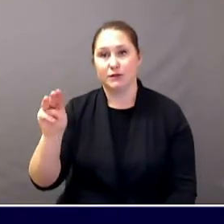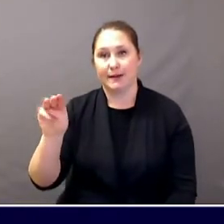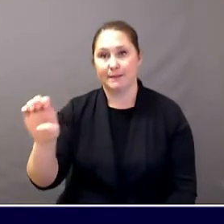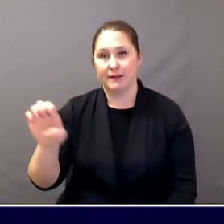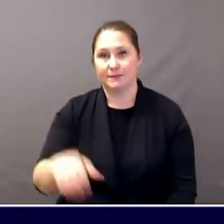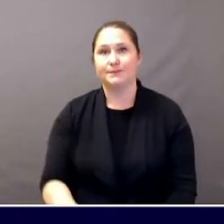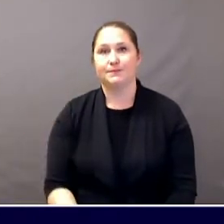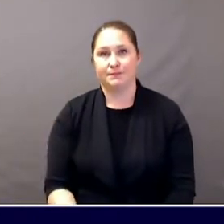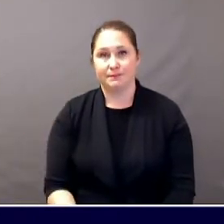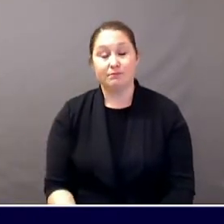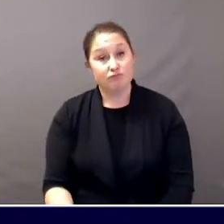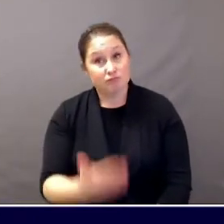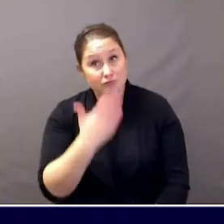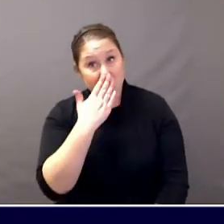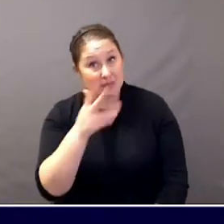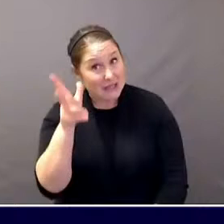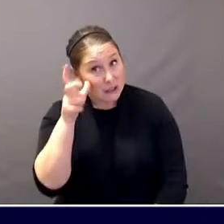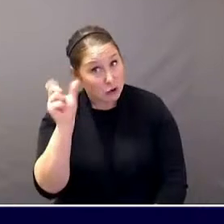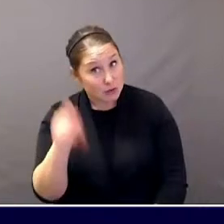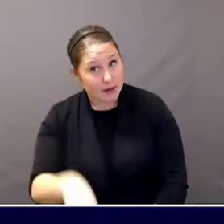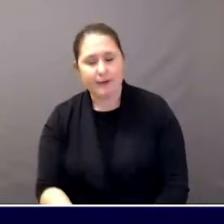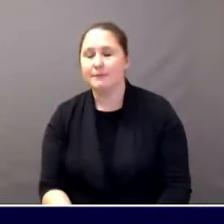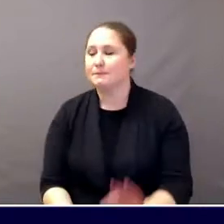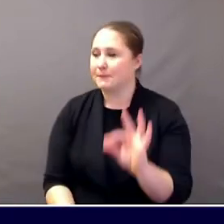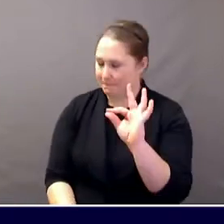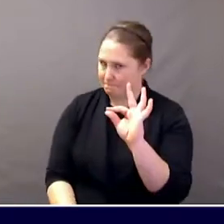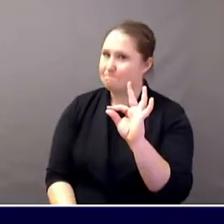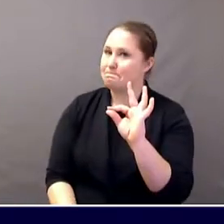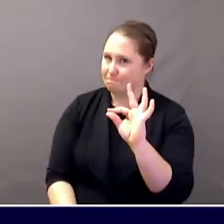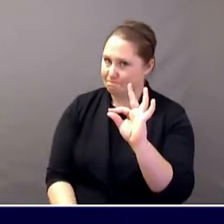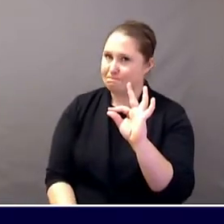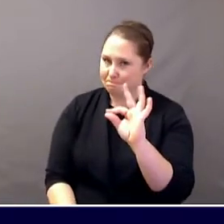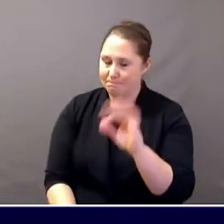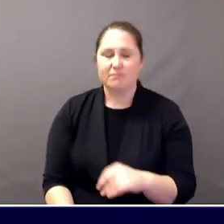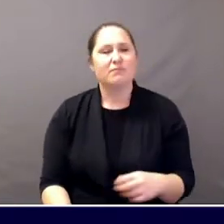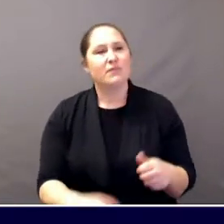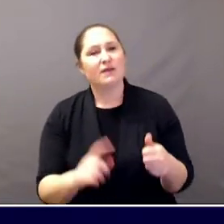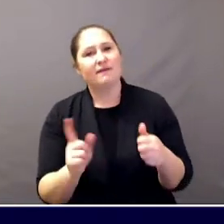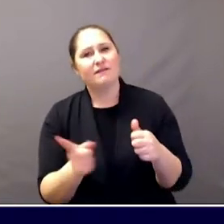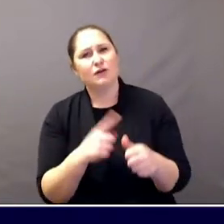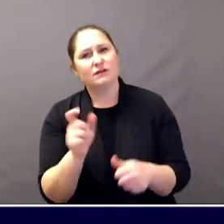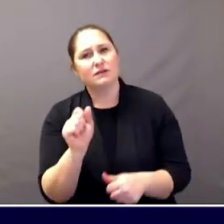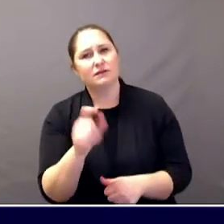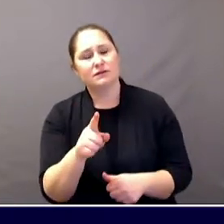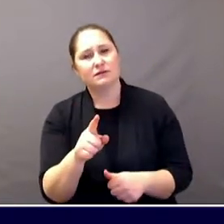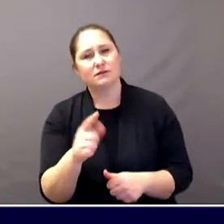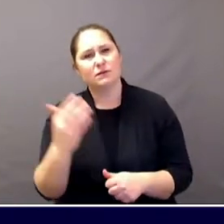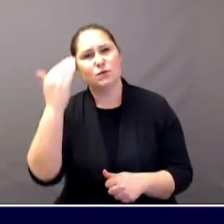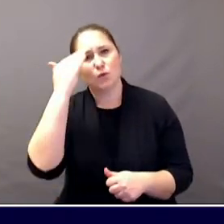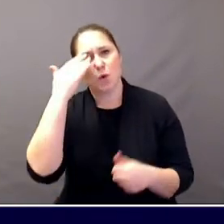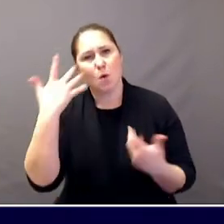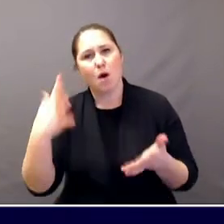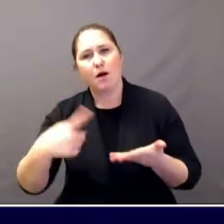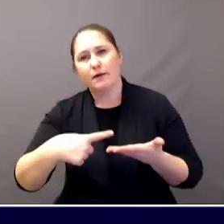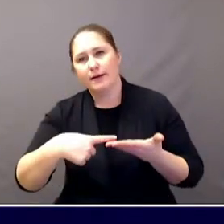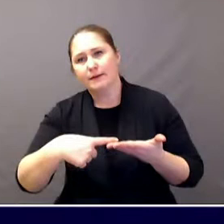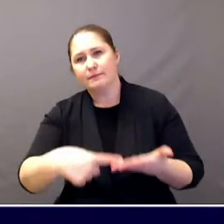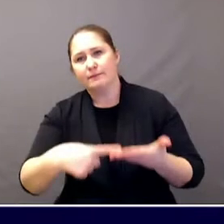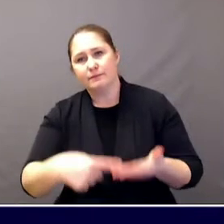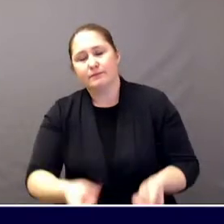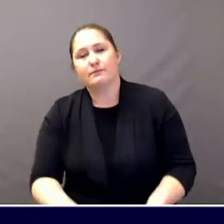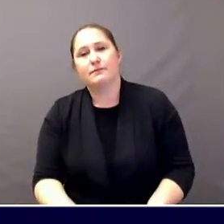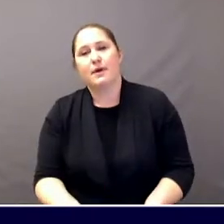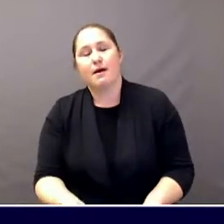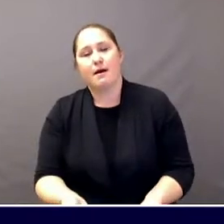Thanks, guys. Can you hear me? Yep. Awesome. Well, my first question is, I know you guys talked about the number of vaccines that